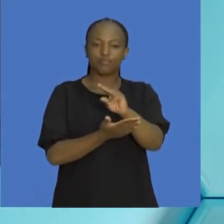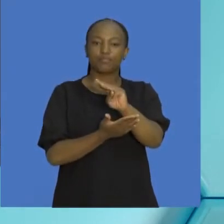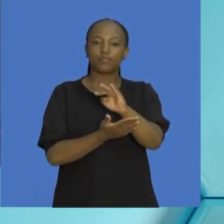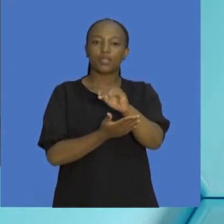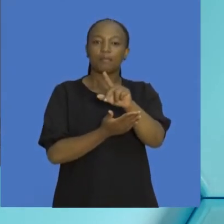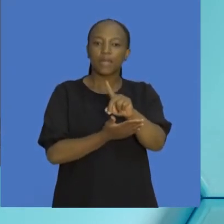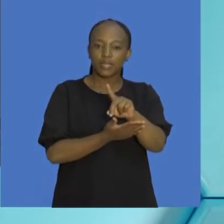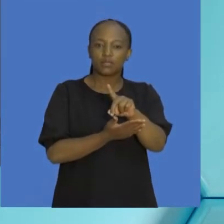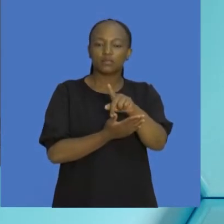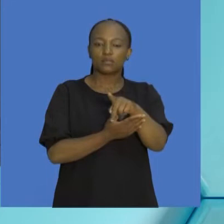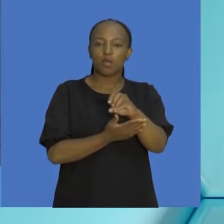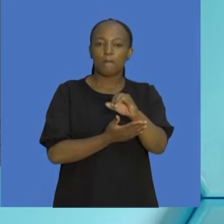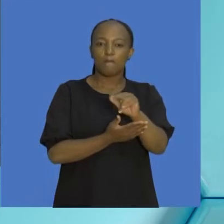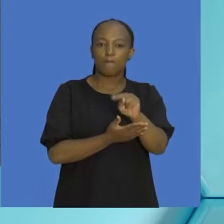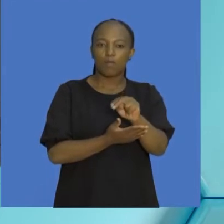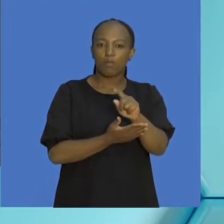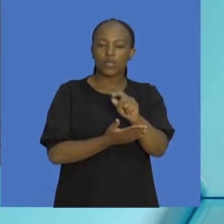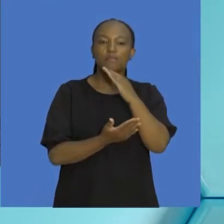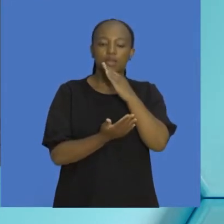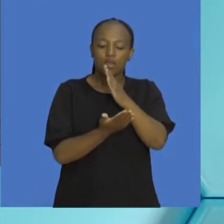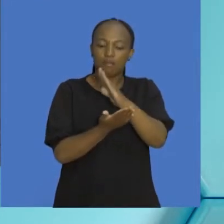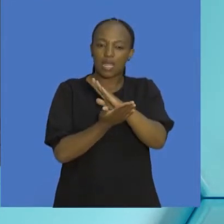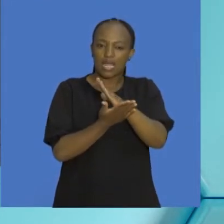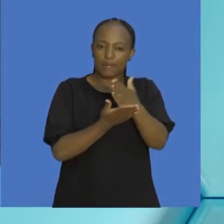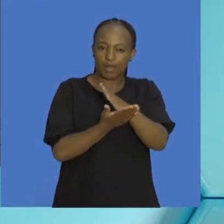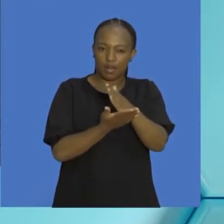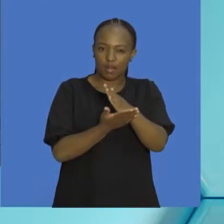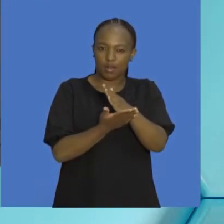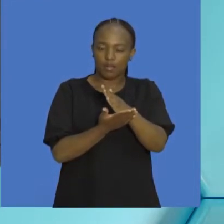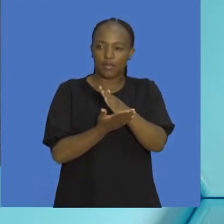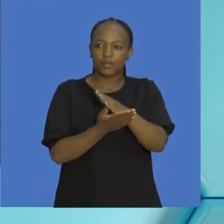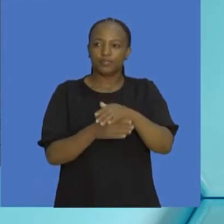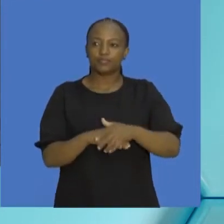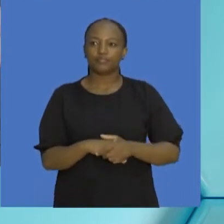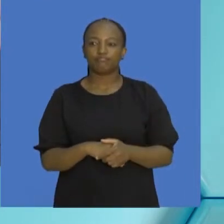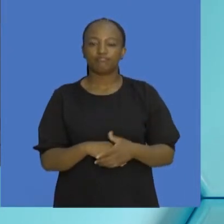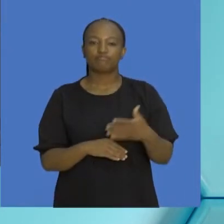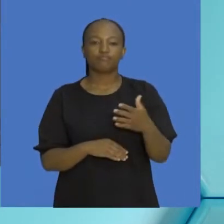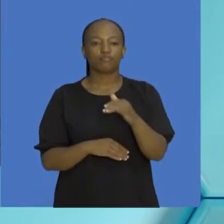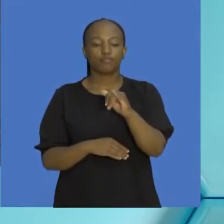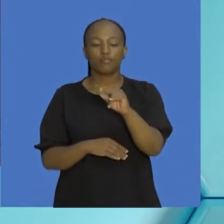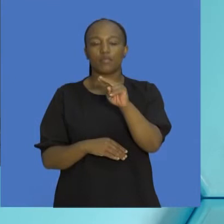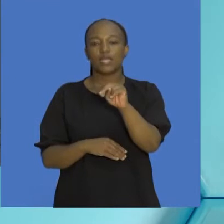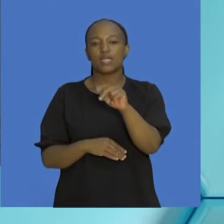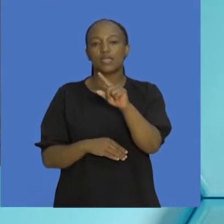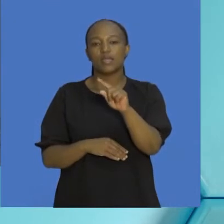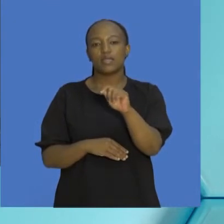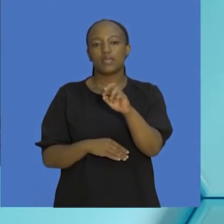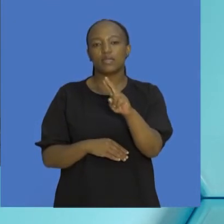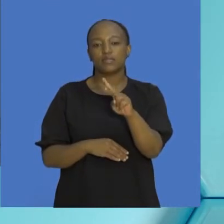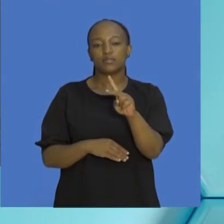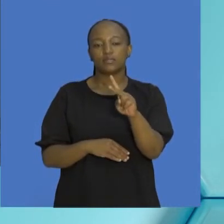halfway. Interval could be how many, let's look at, I'll go back to COVID,